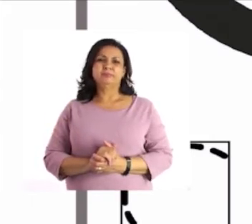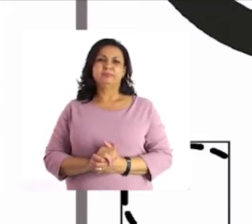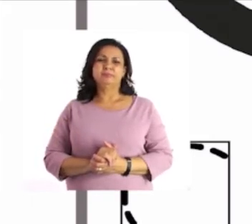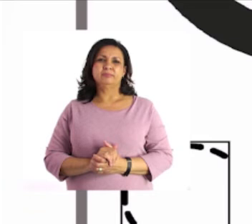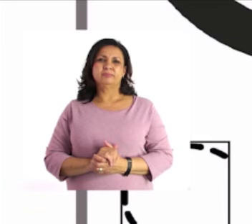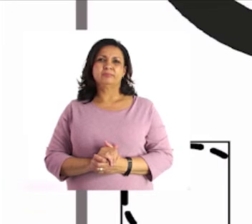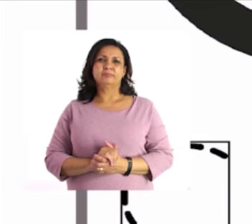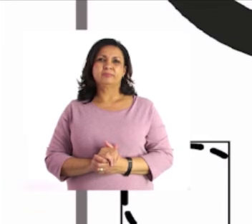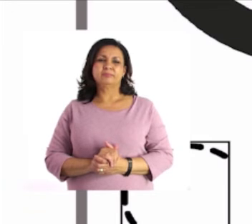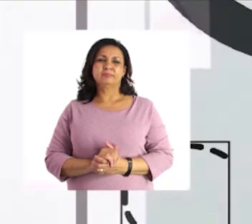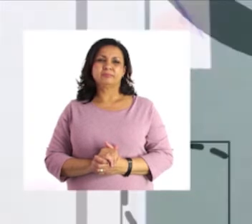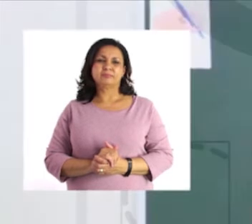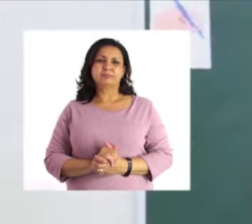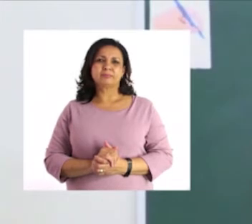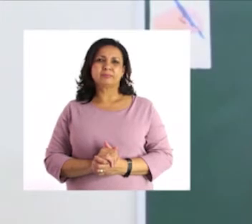block.